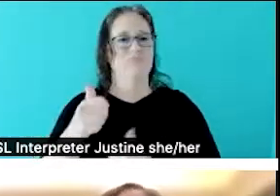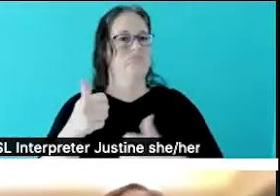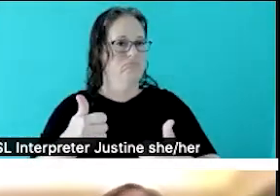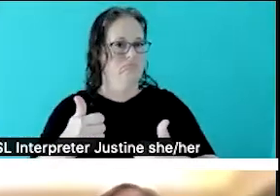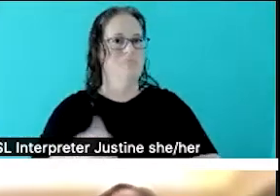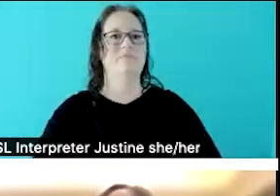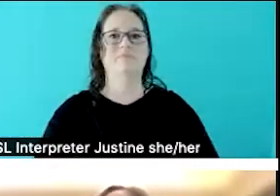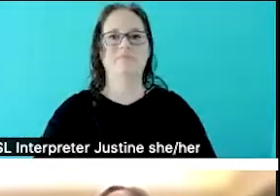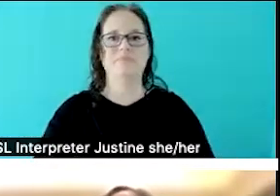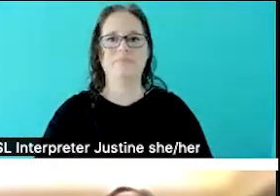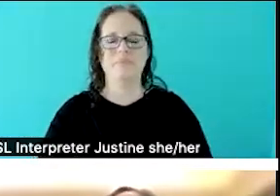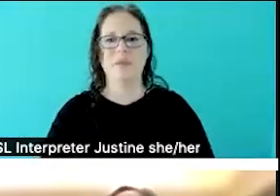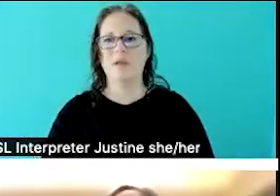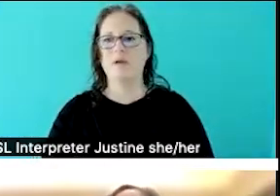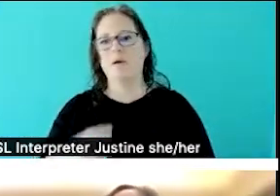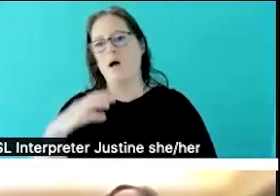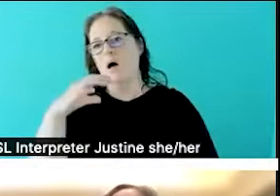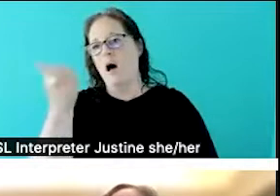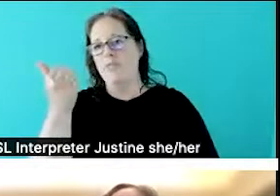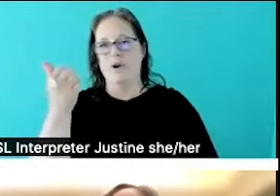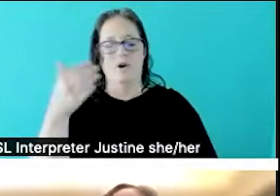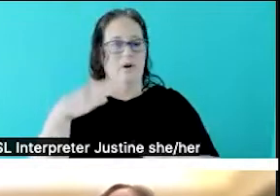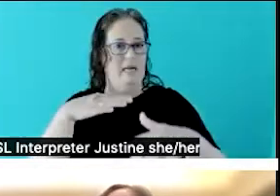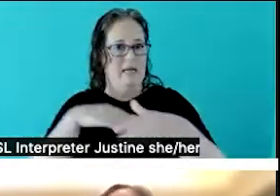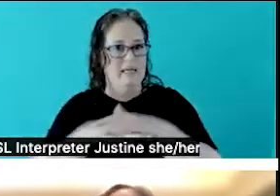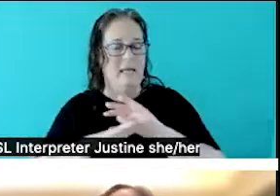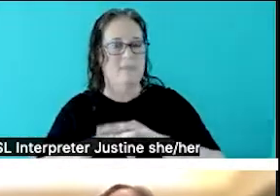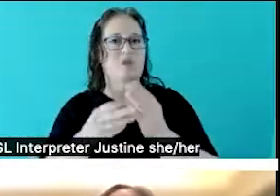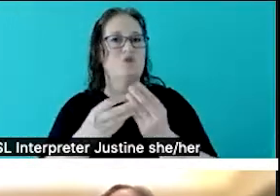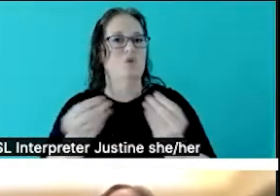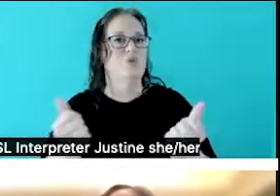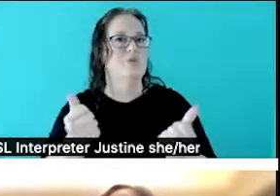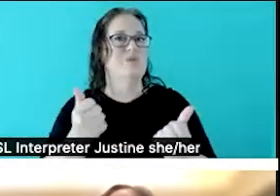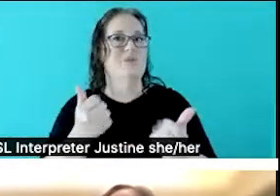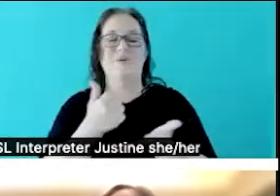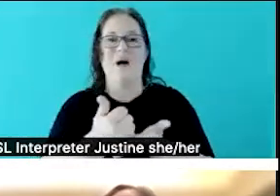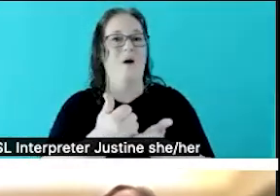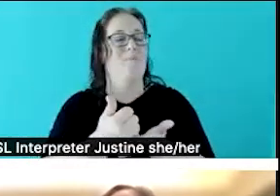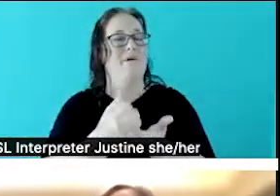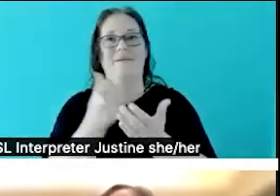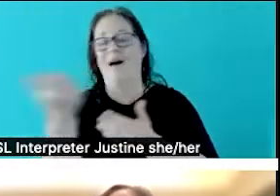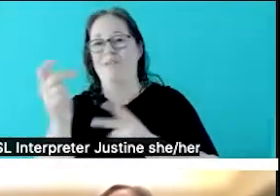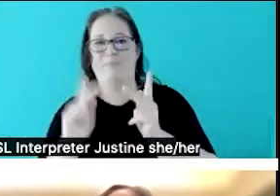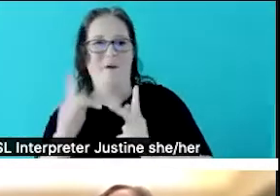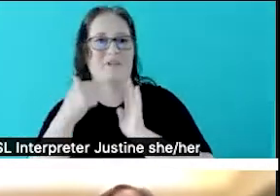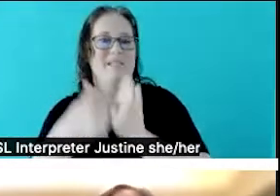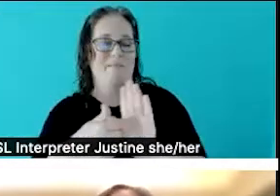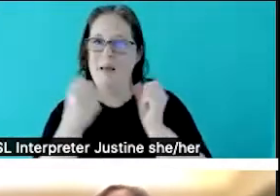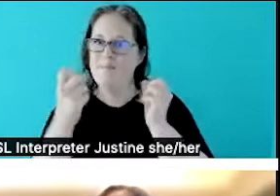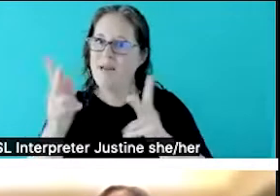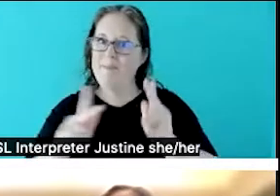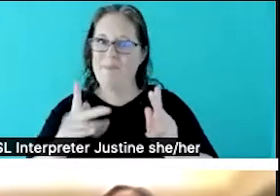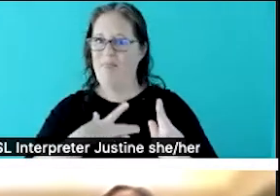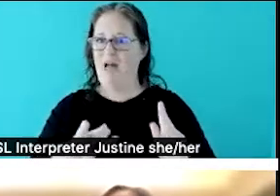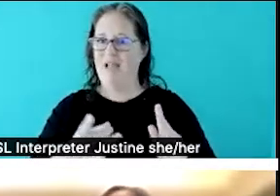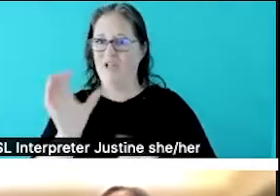Some accessible solutions may benefit everyone. Many people watch TV with closed captioning on. They may have